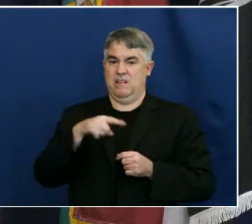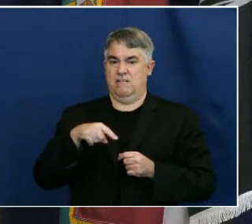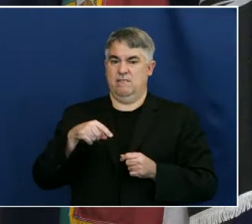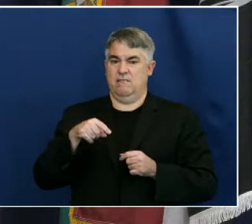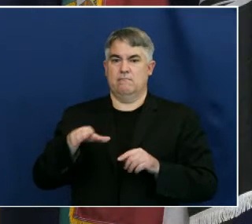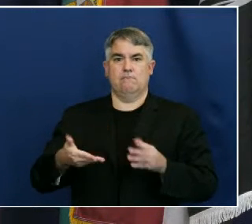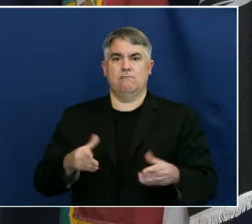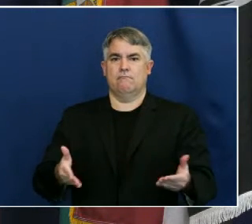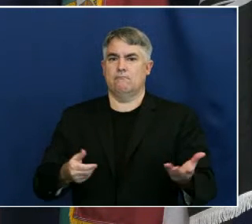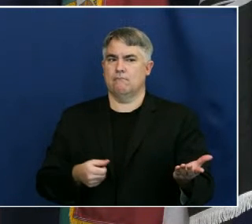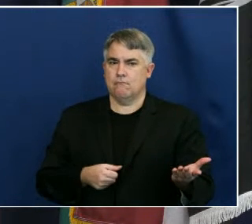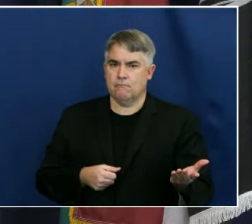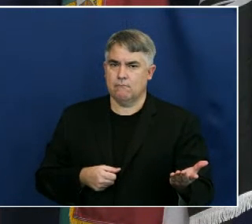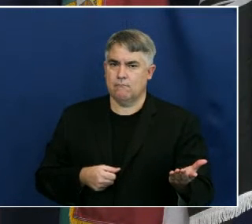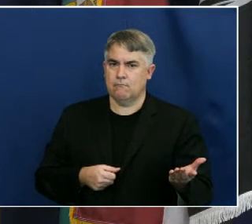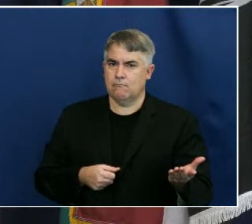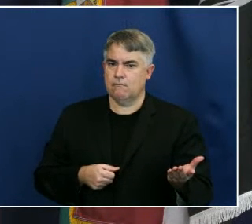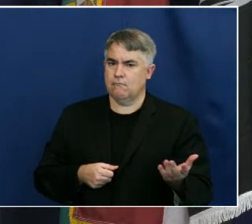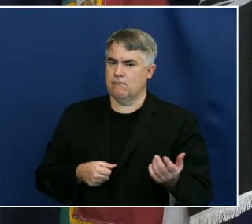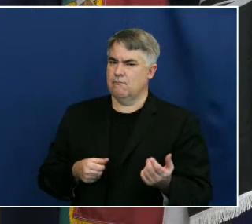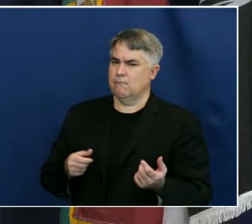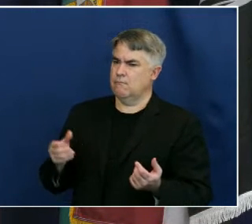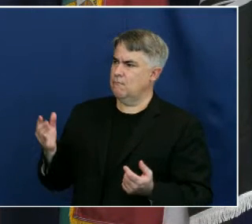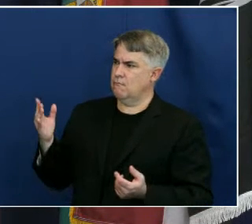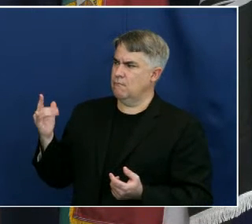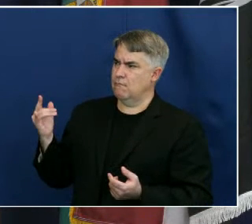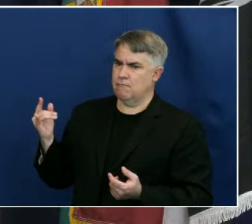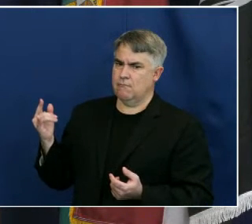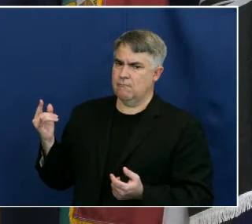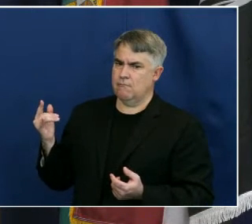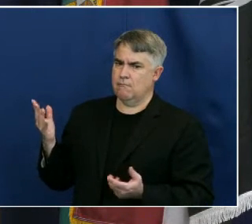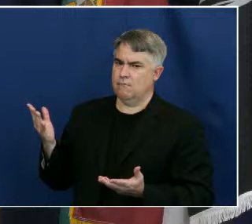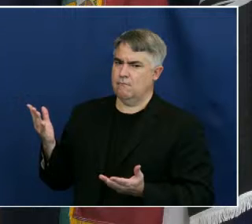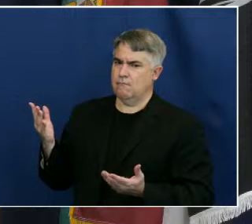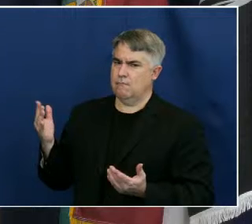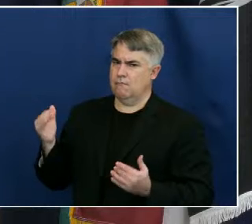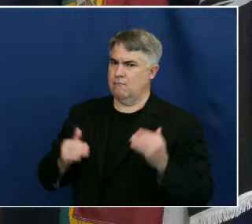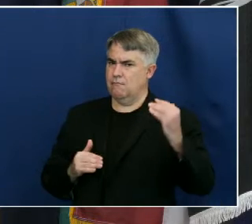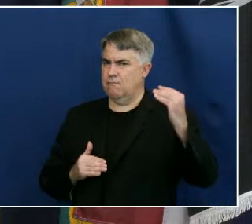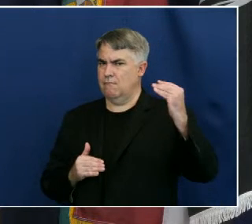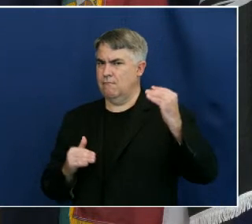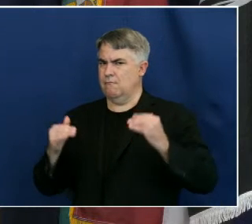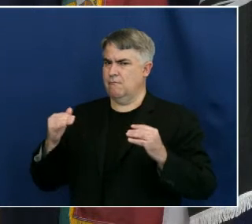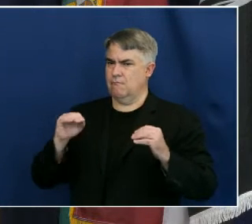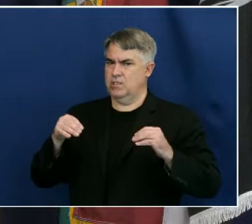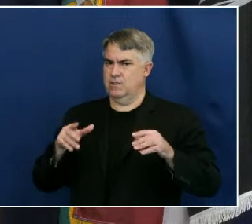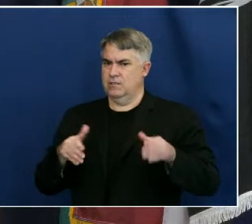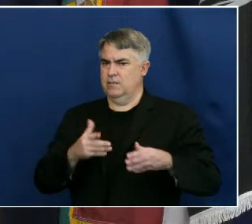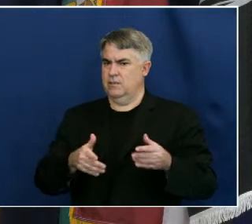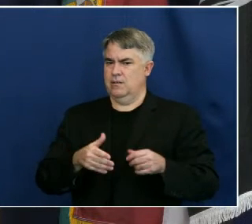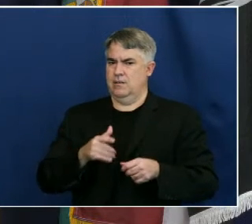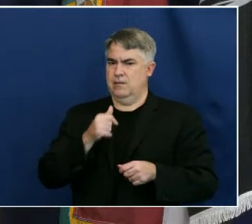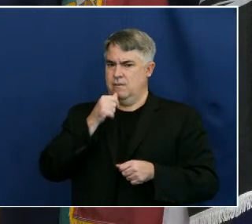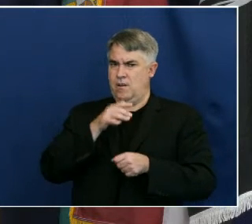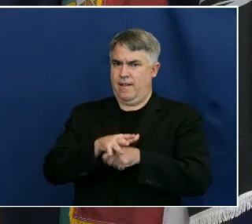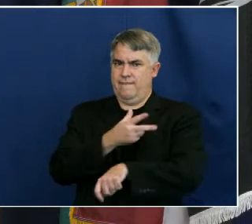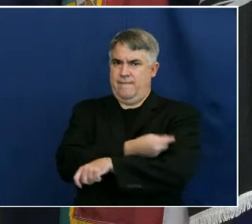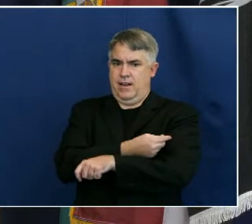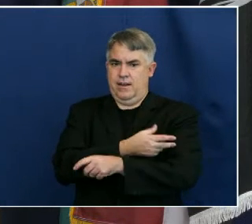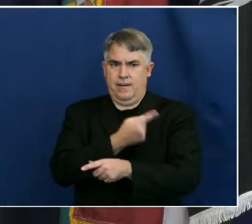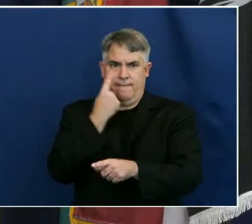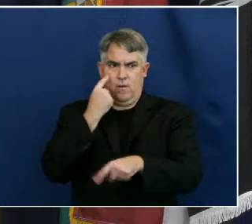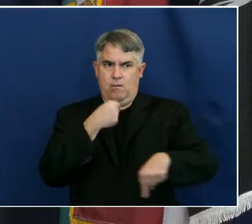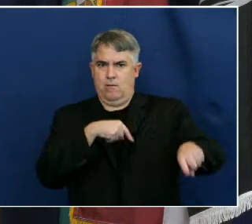balance out as seniors got the vaccine. I'm wondering why this is still an imbalance. And then speaking of imbalances, we're hearing about